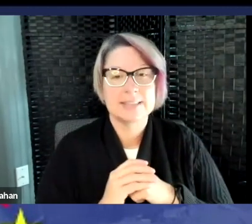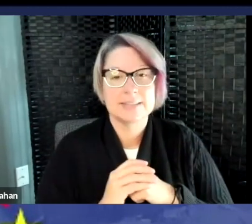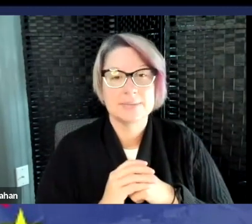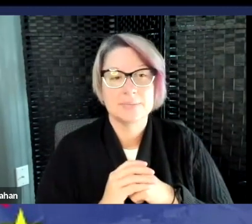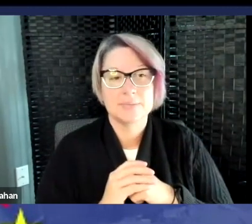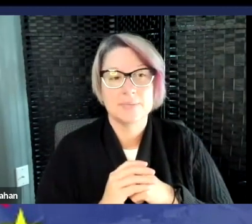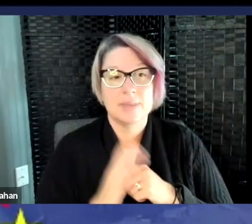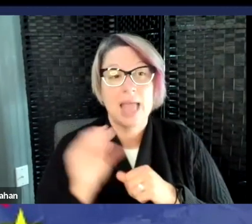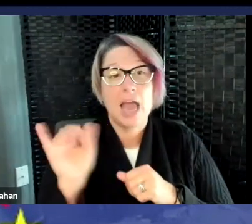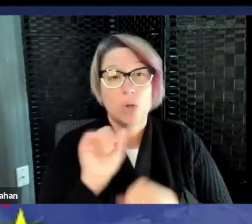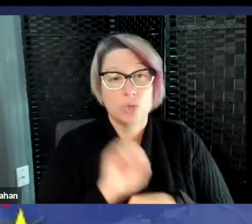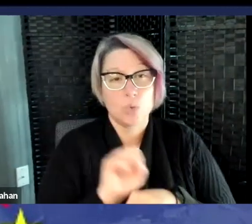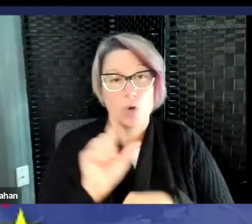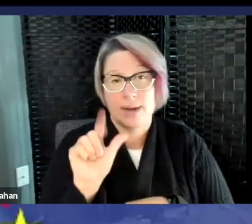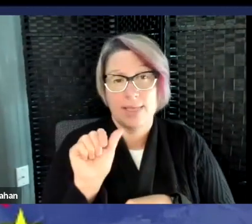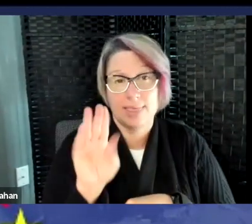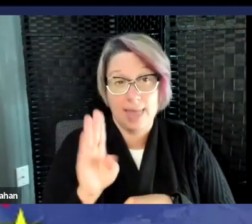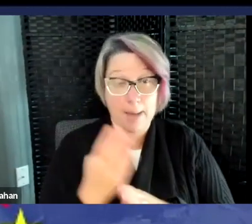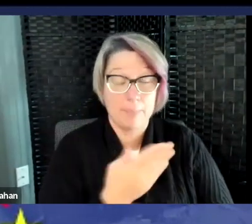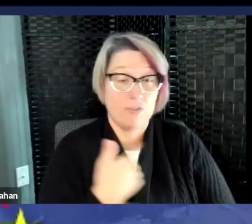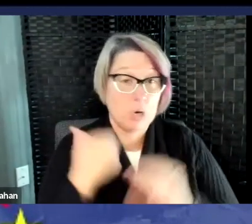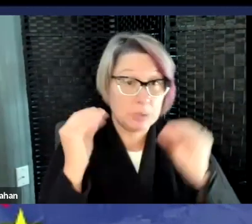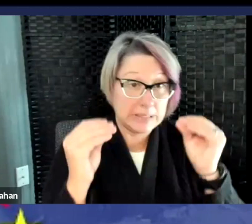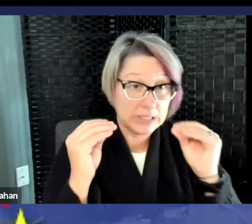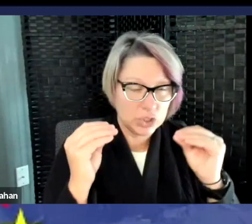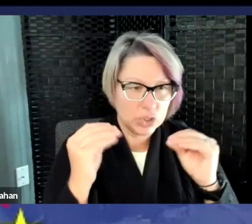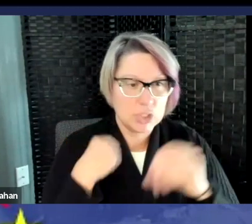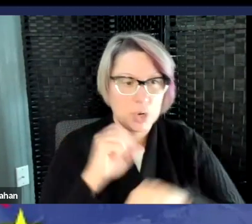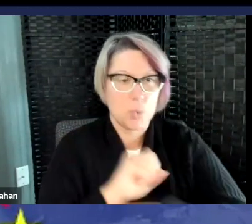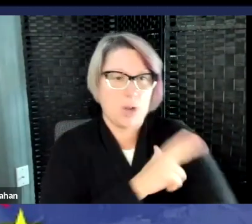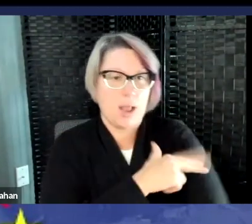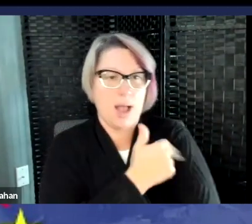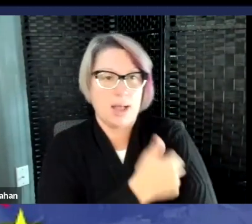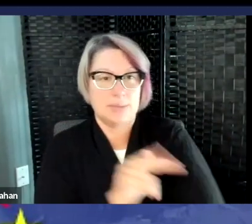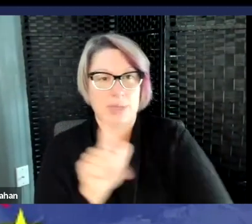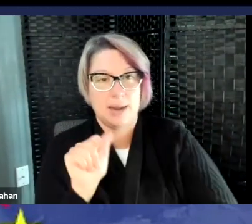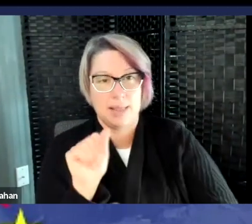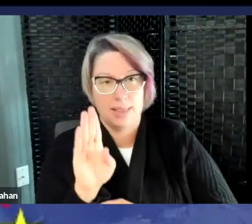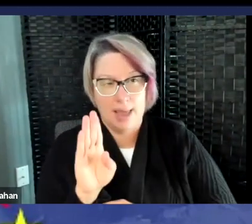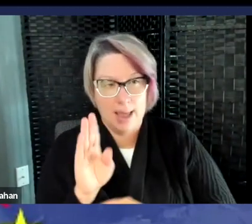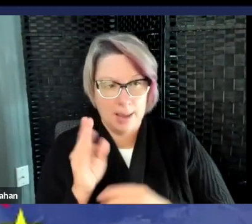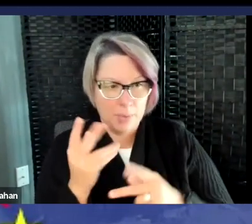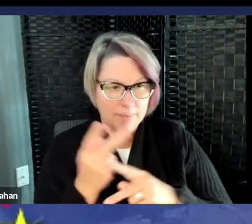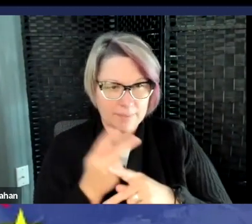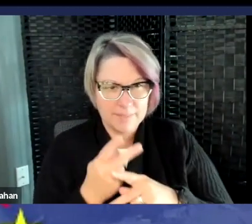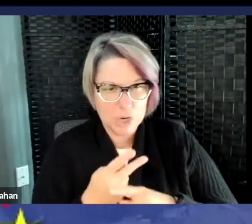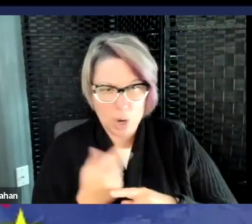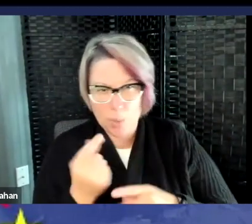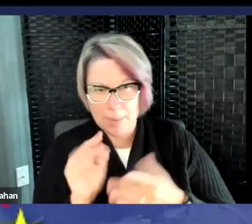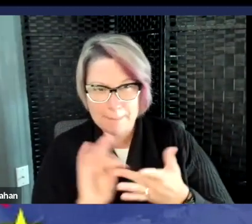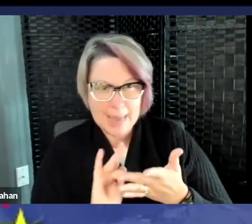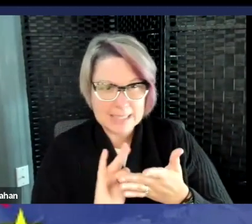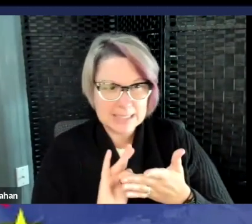actually worked in a laboratory before I was teaching. I worked in a hospital laboratory, and I would figure out what medicine needed